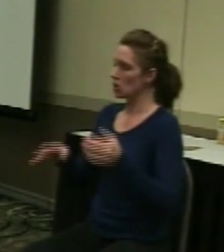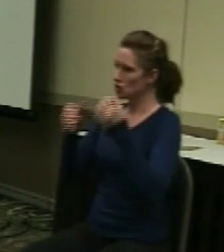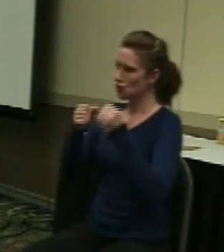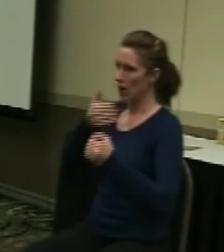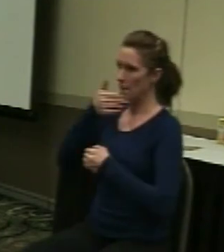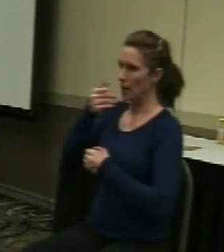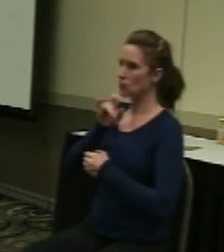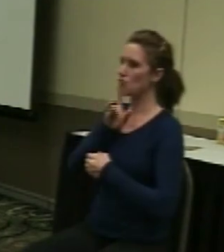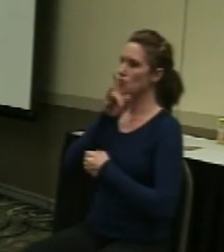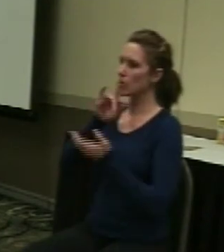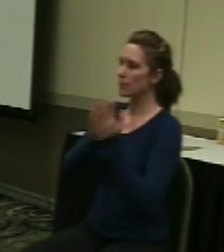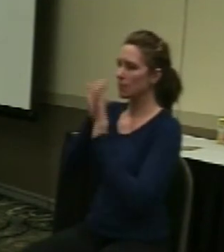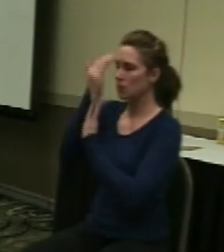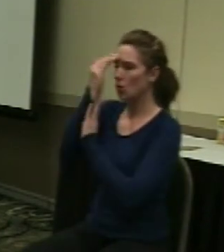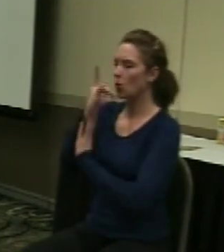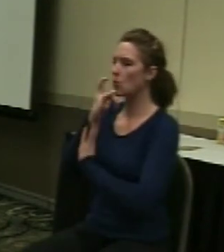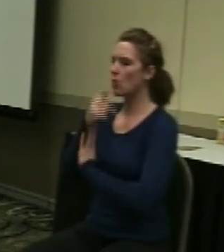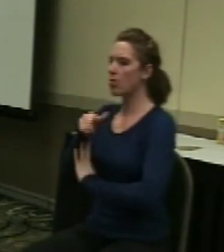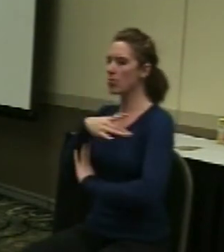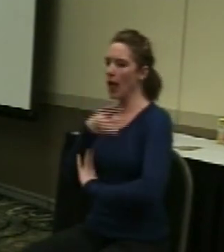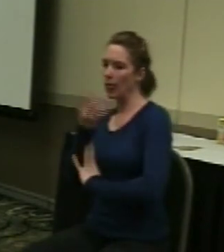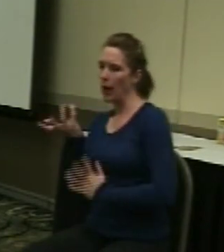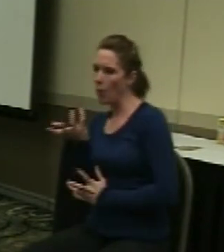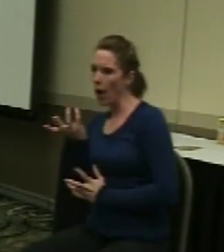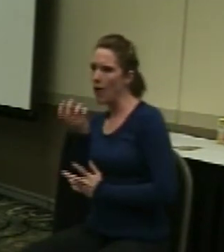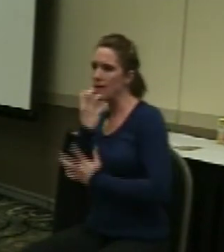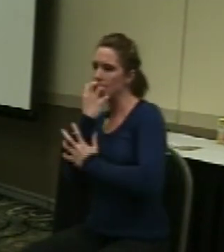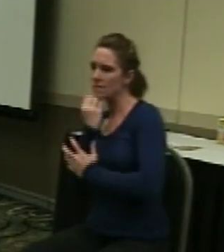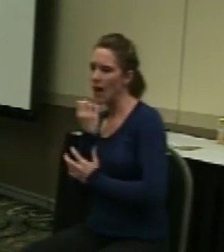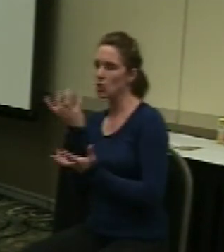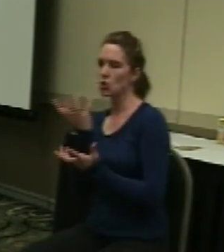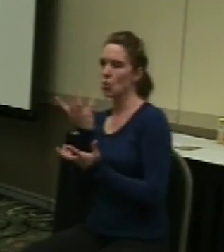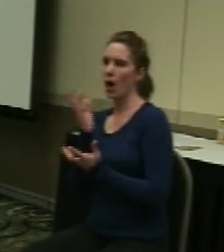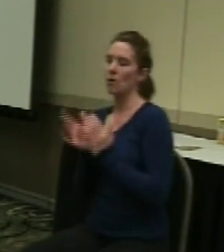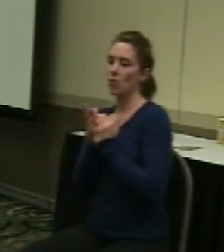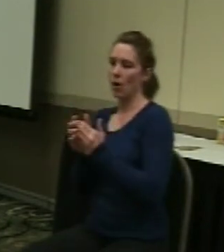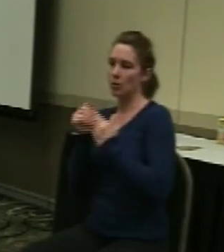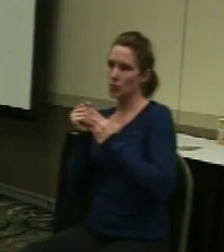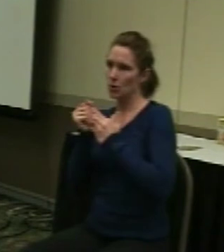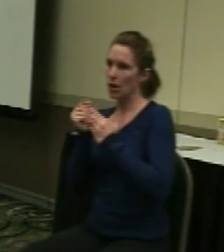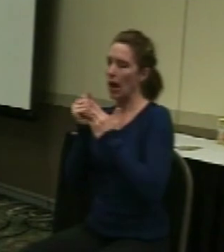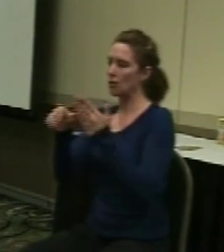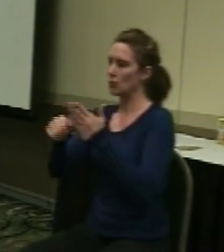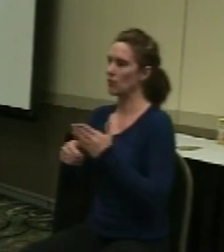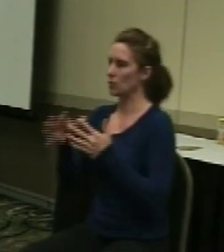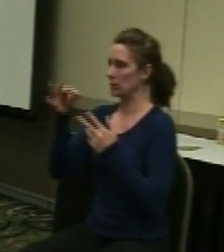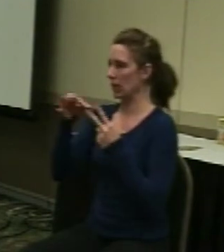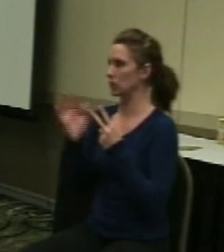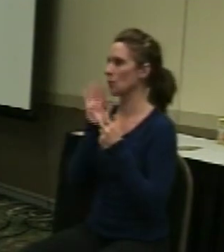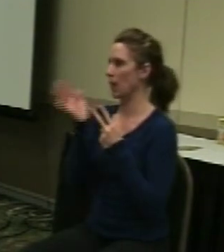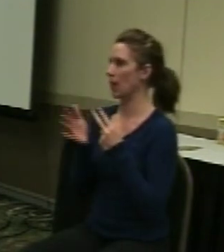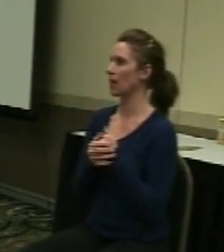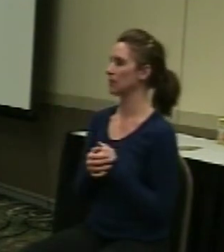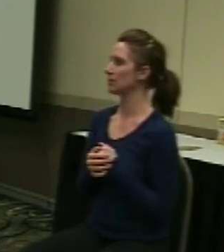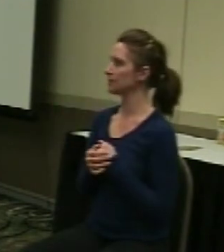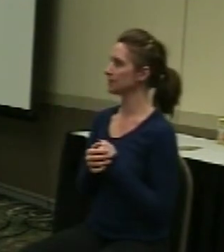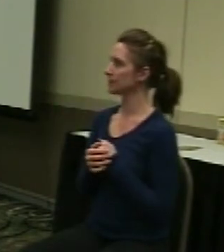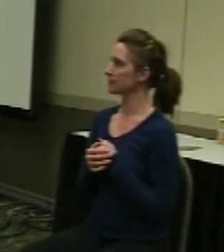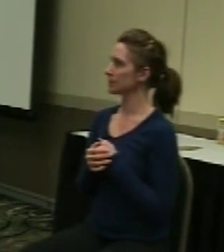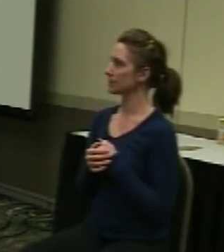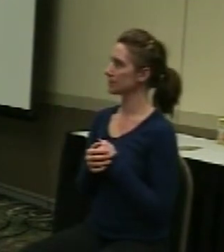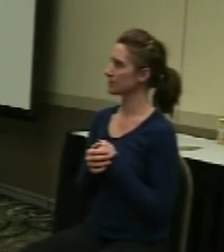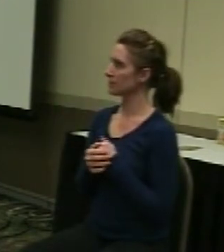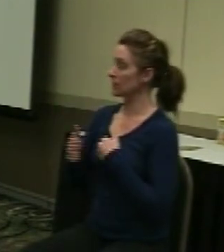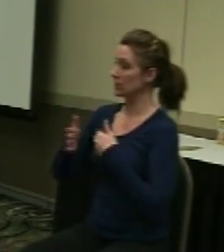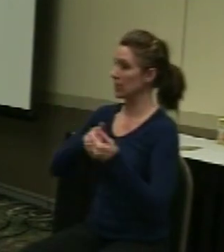get to know what they like, what do they value, and that'll help guide your reinforcement selection, your reinforcer selection. Whether it